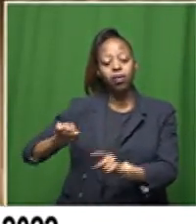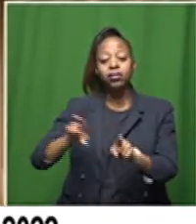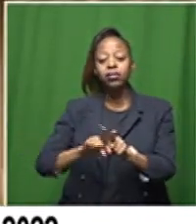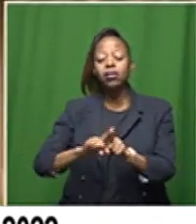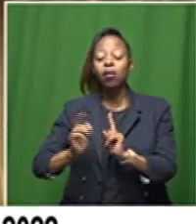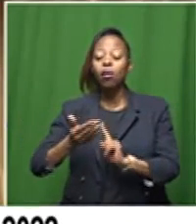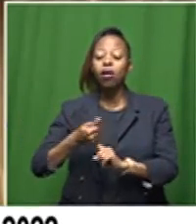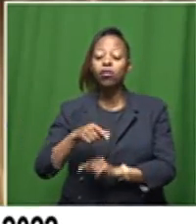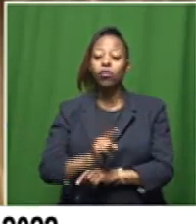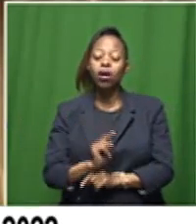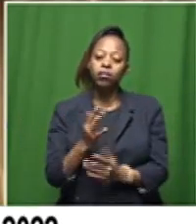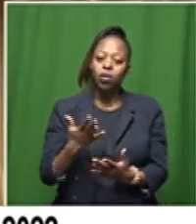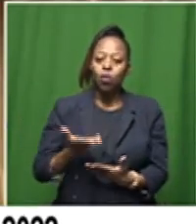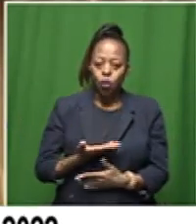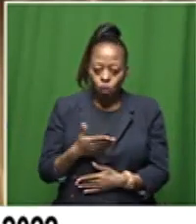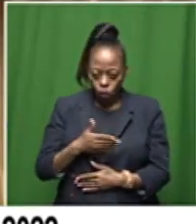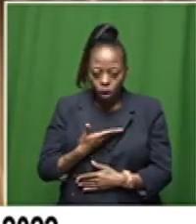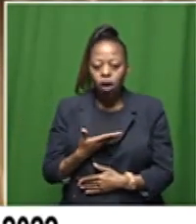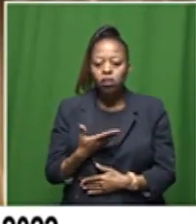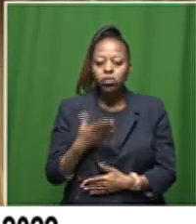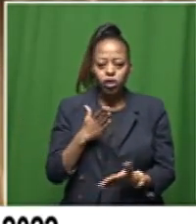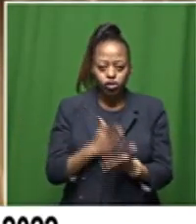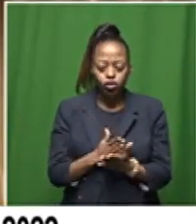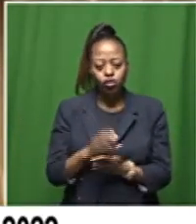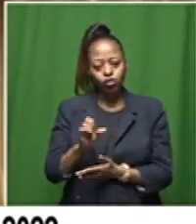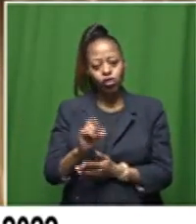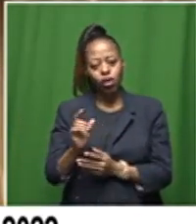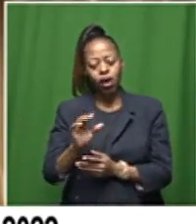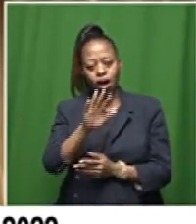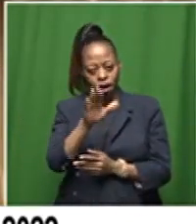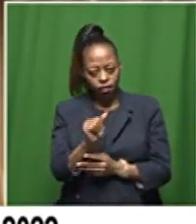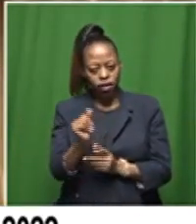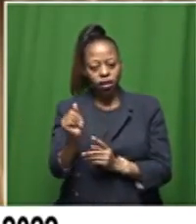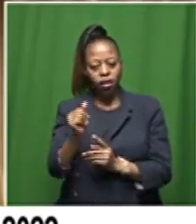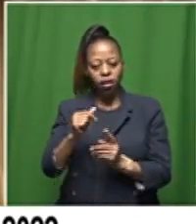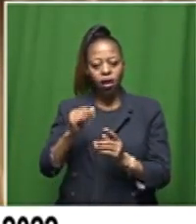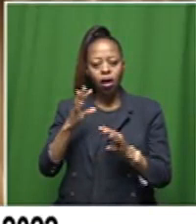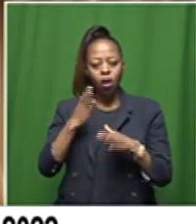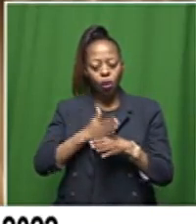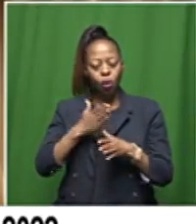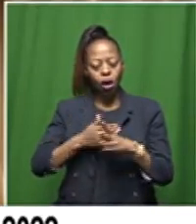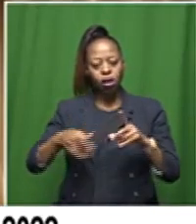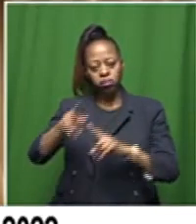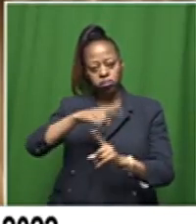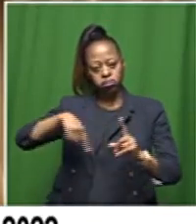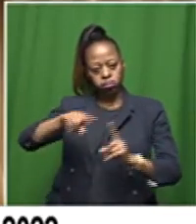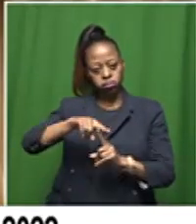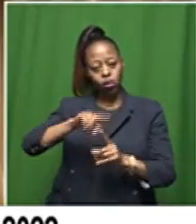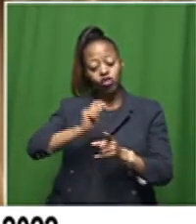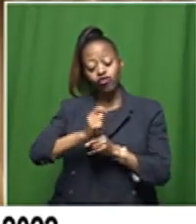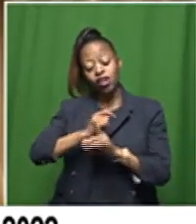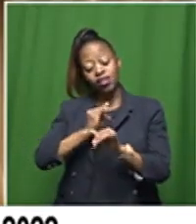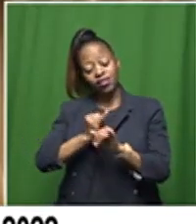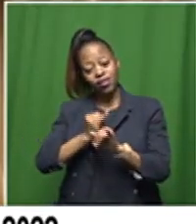ultimate aims is to be able to have a borderless Africa, where we can synchronize accreditation of training